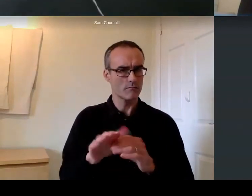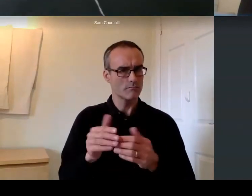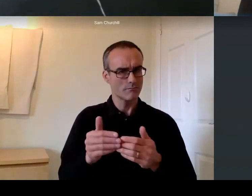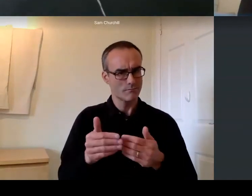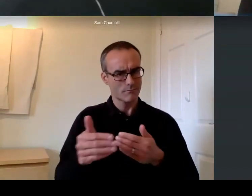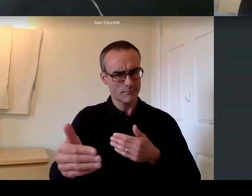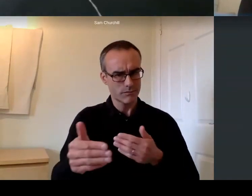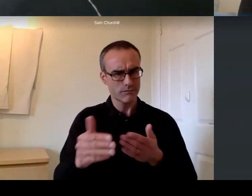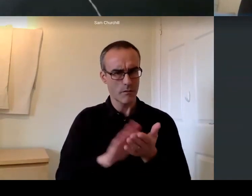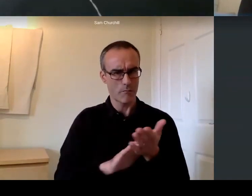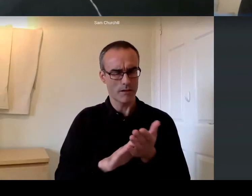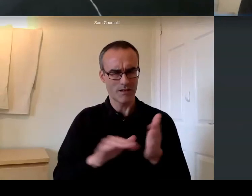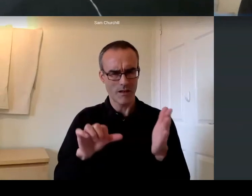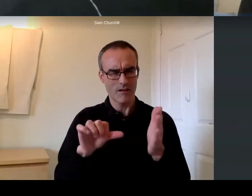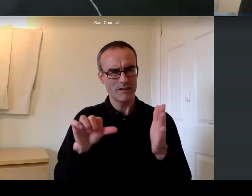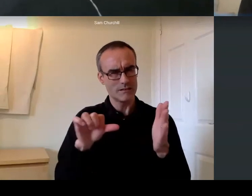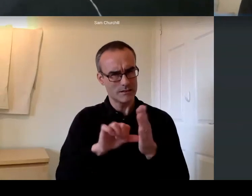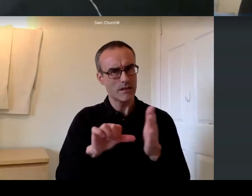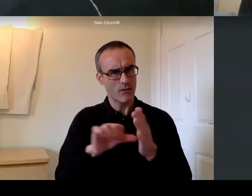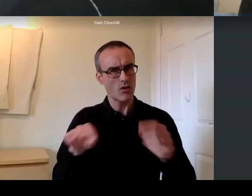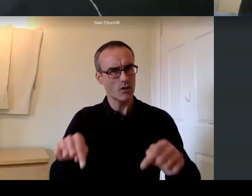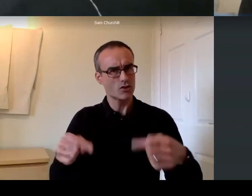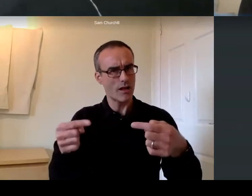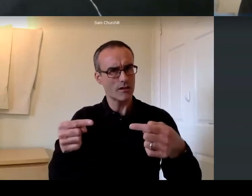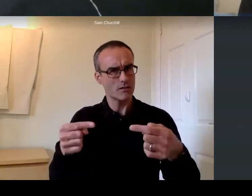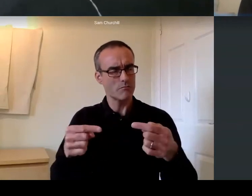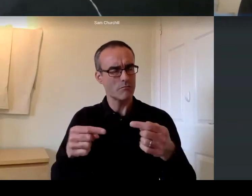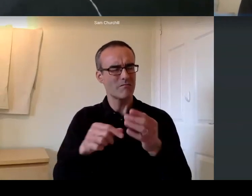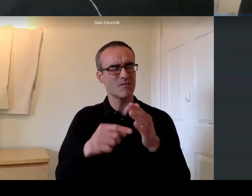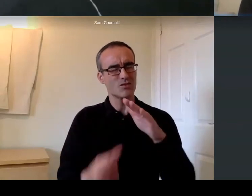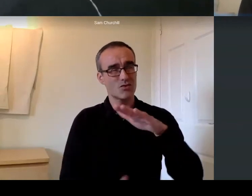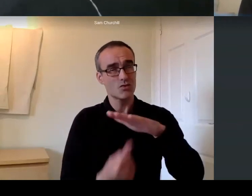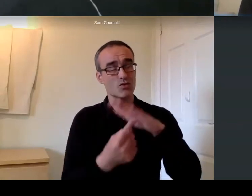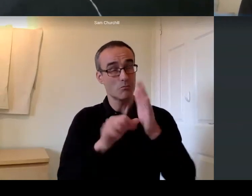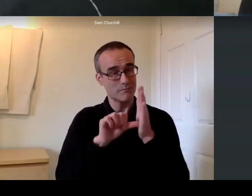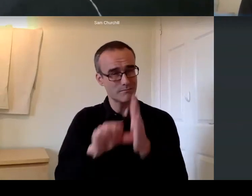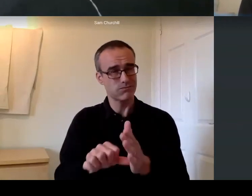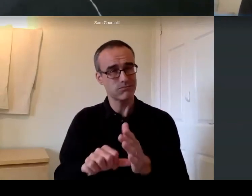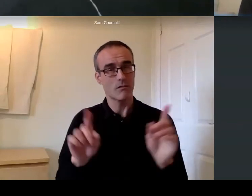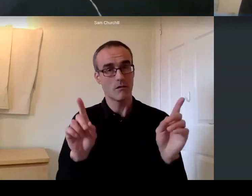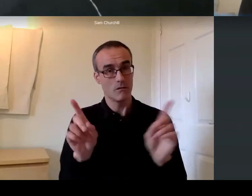overcome it? Yeah, so the toughest challenge I'd probably say was actually